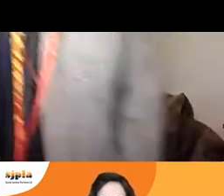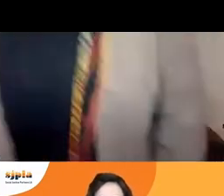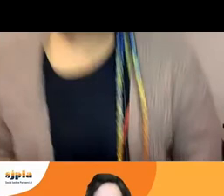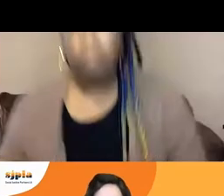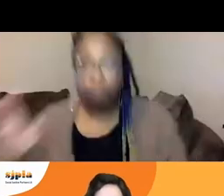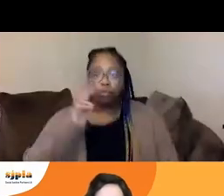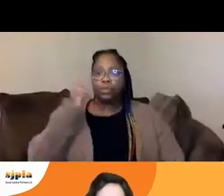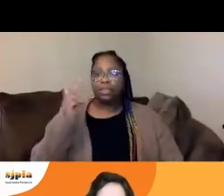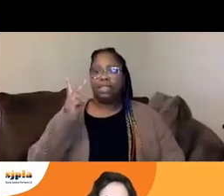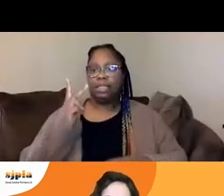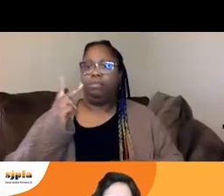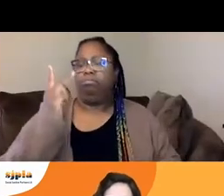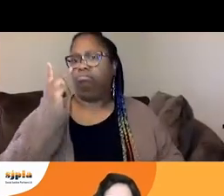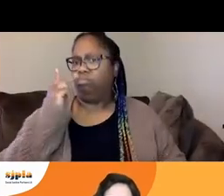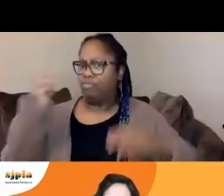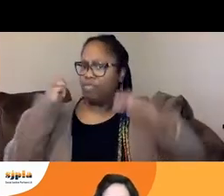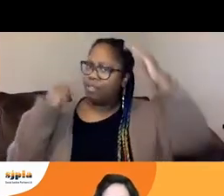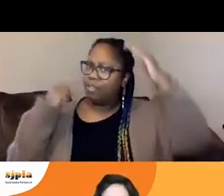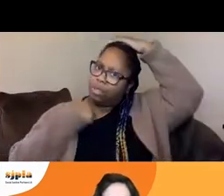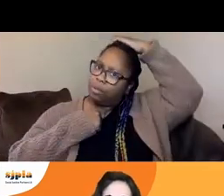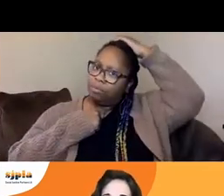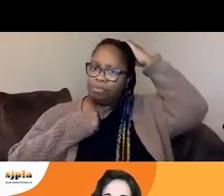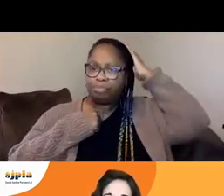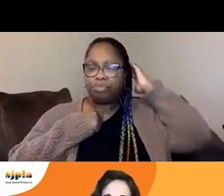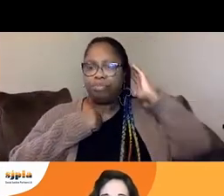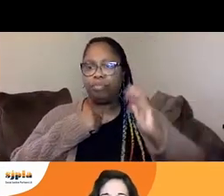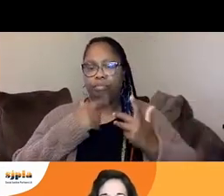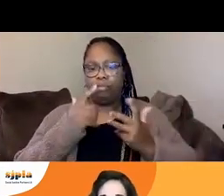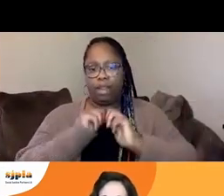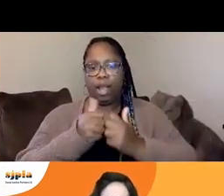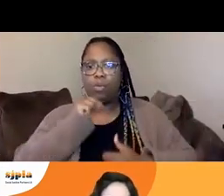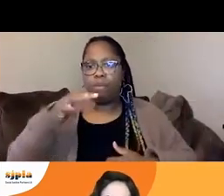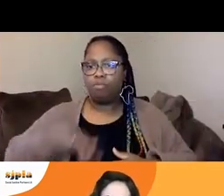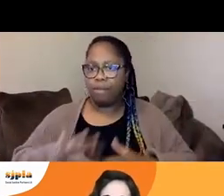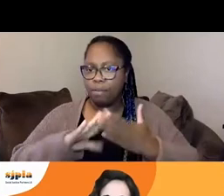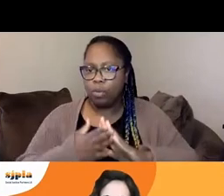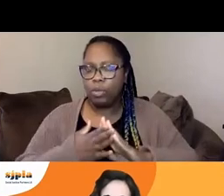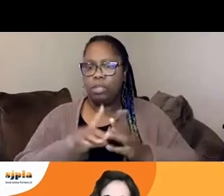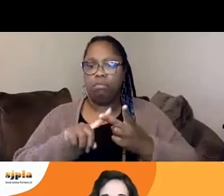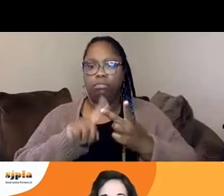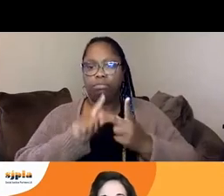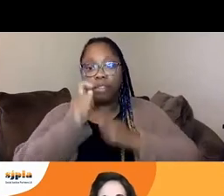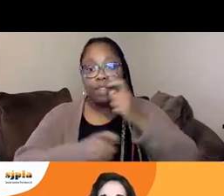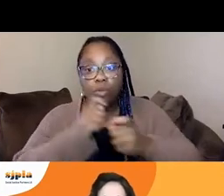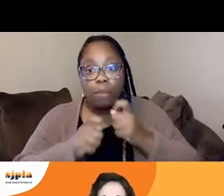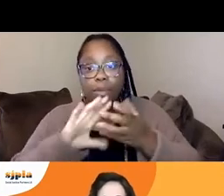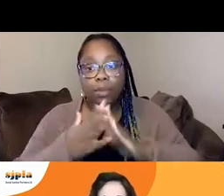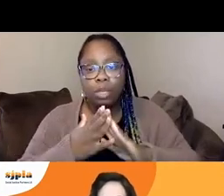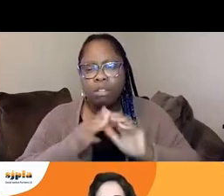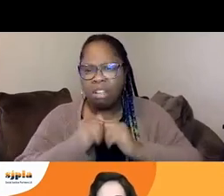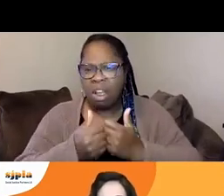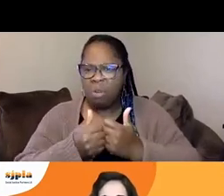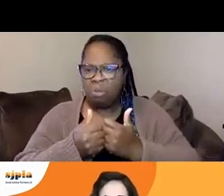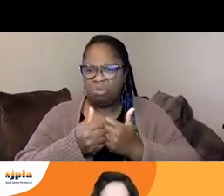these reflections we're making on the ways that the nonprofit community, the philanthropic community can really align